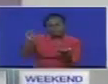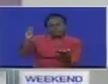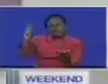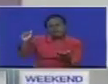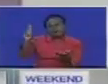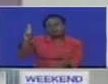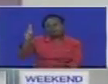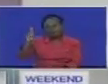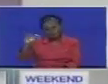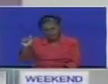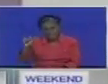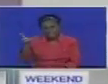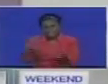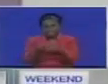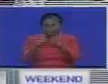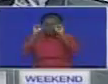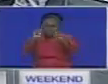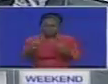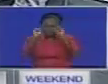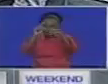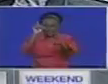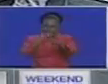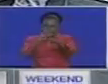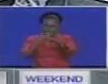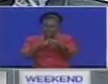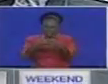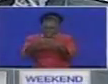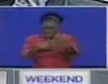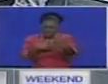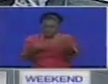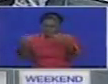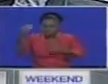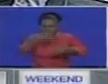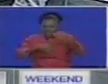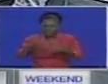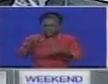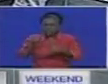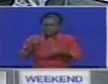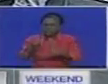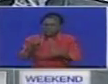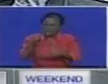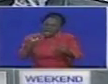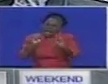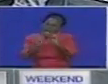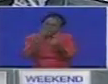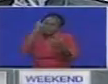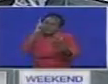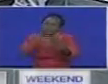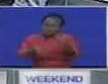campaigning, during or just before the polls. Tell us, in your estimation, what went wrong on